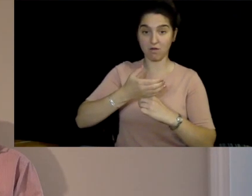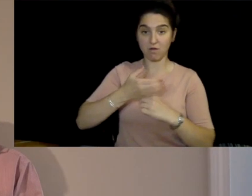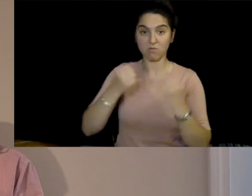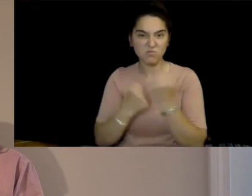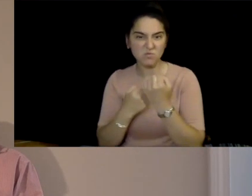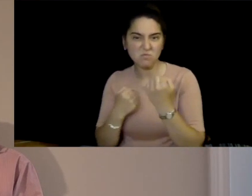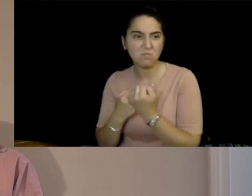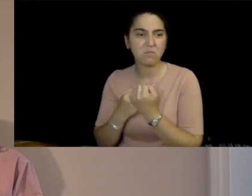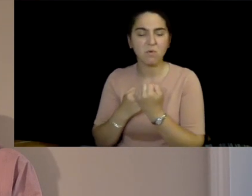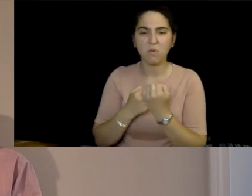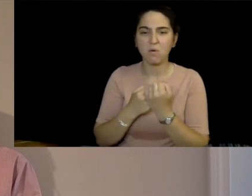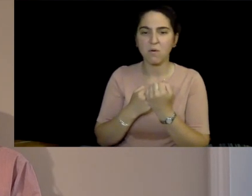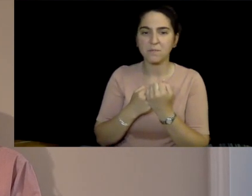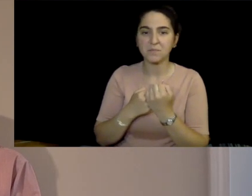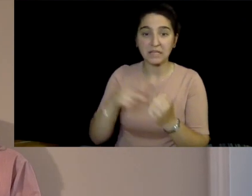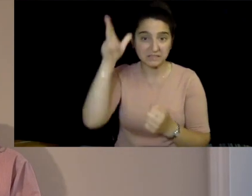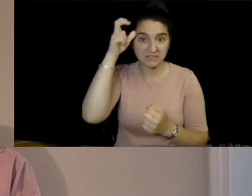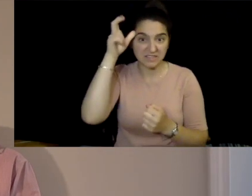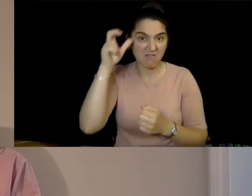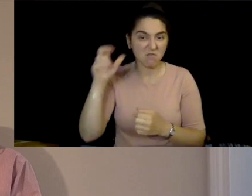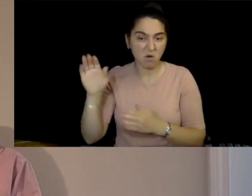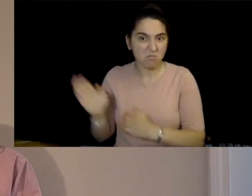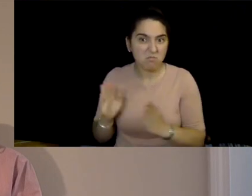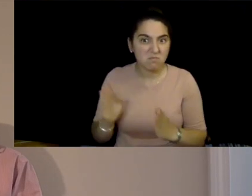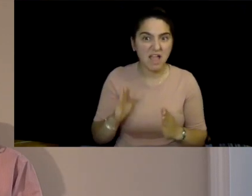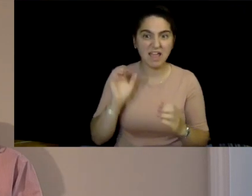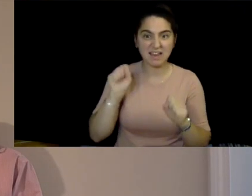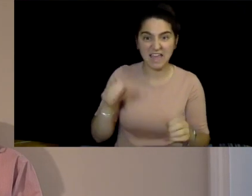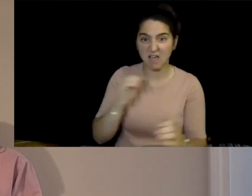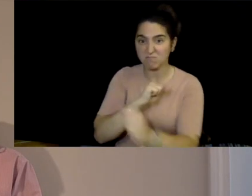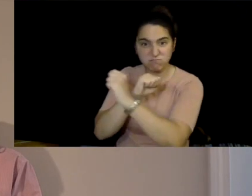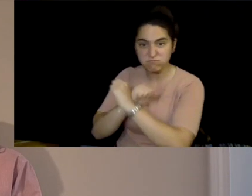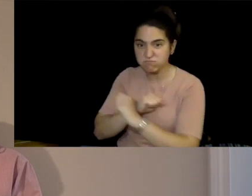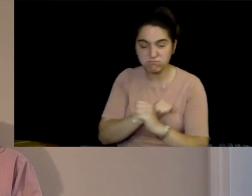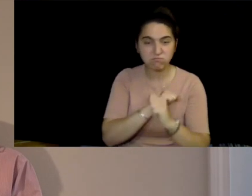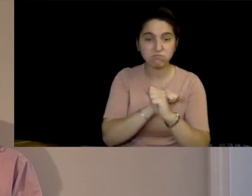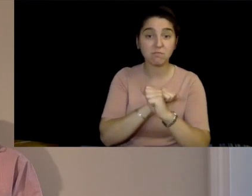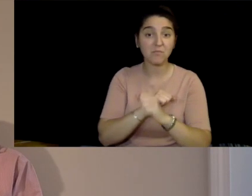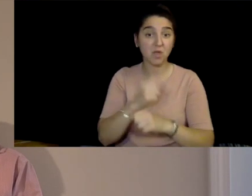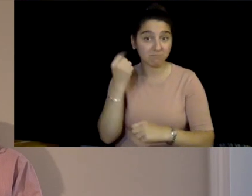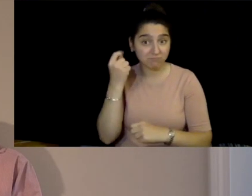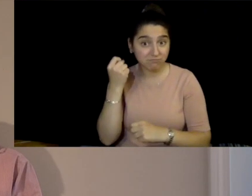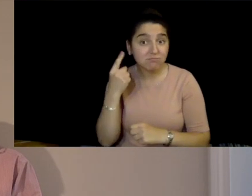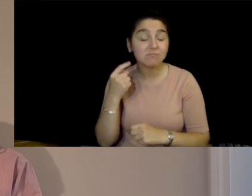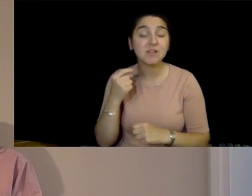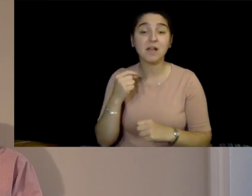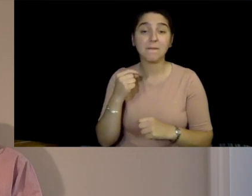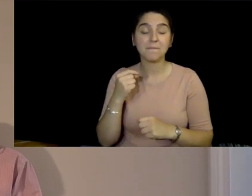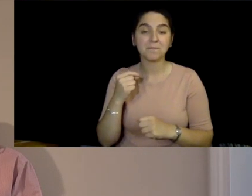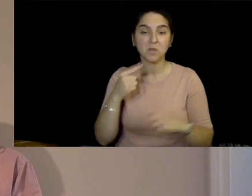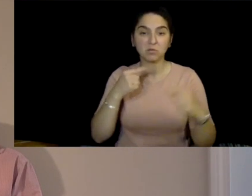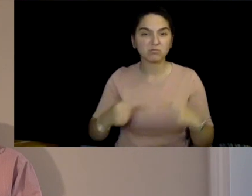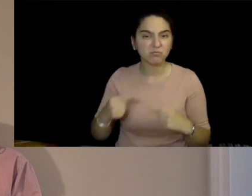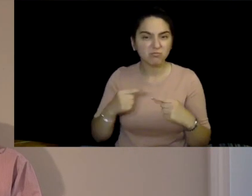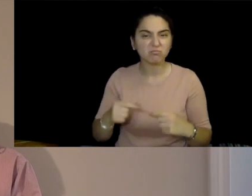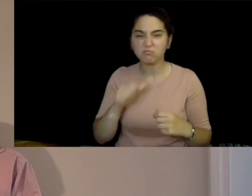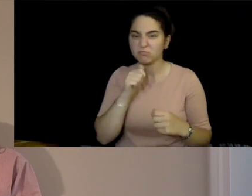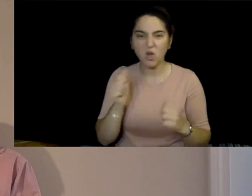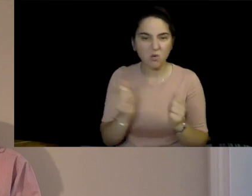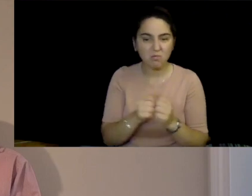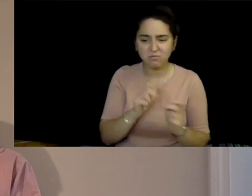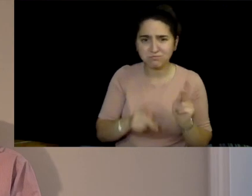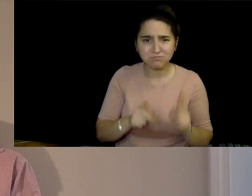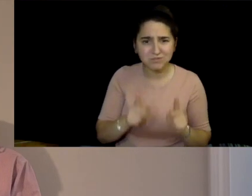For our struggle is not against flesh and blood, but against the rulers, against the authorities, against the powers of